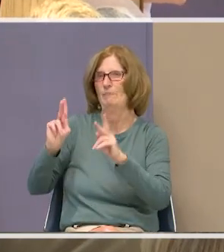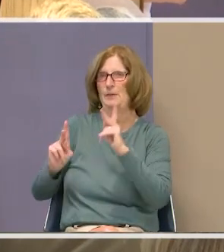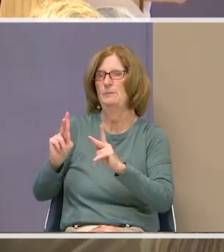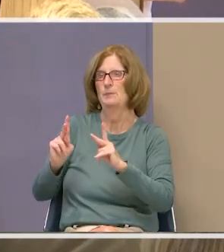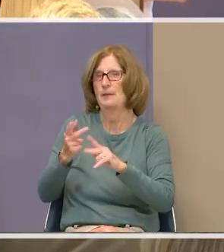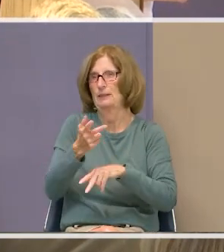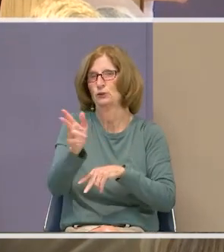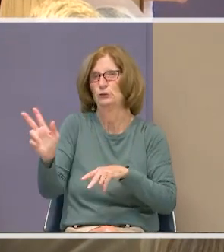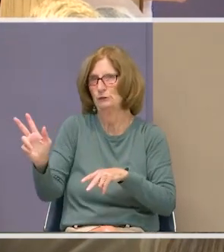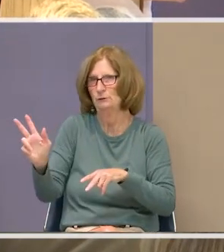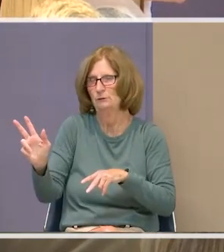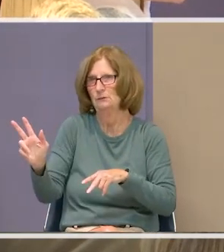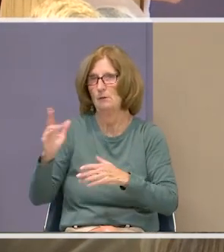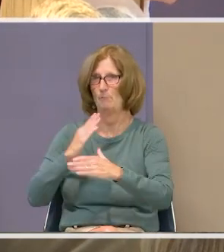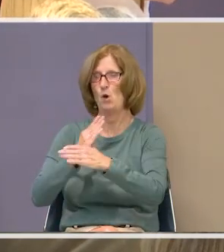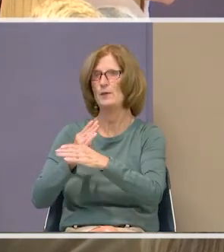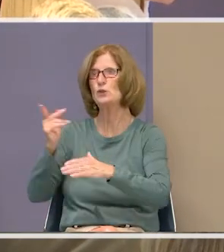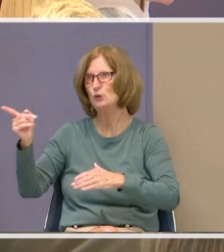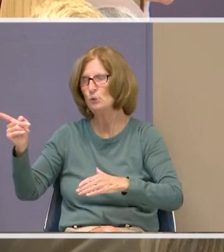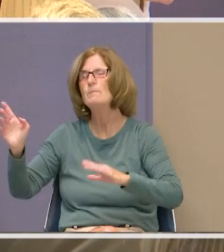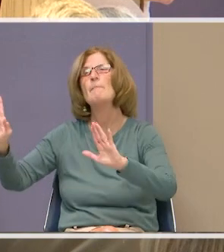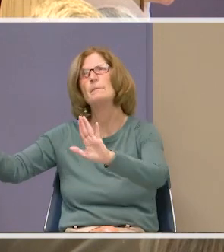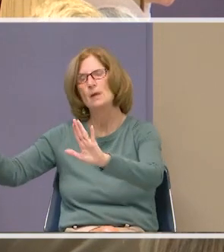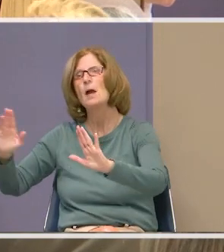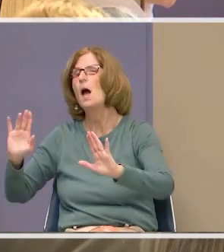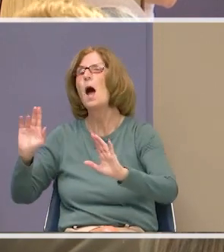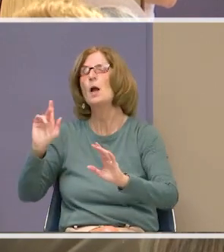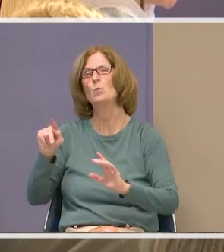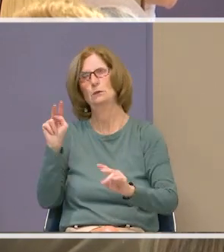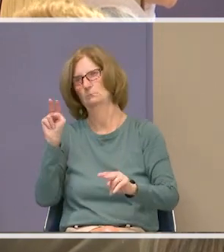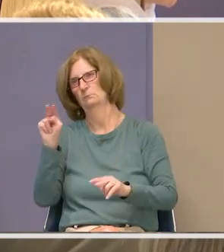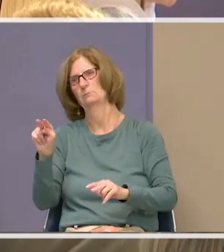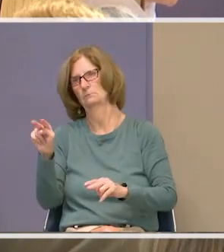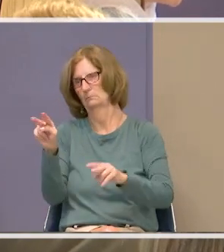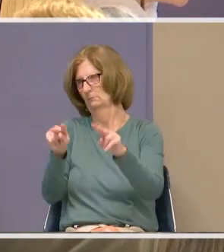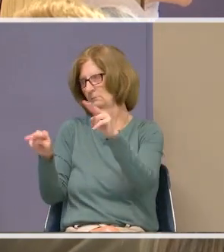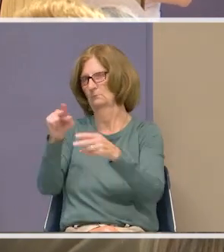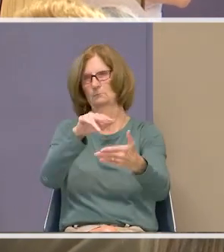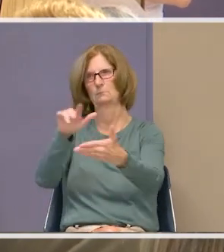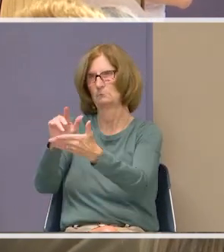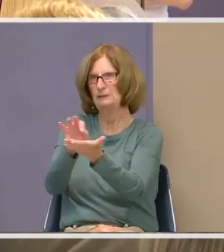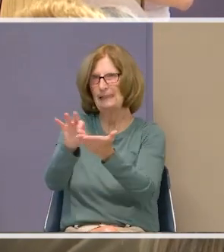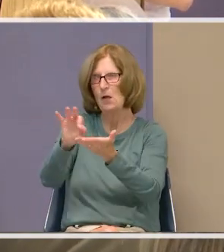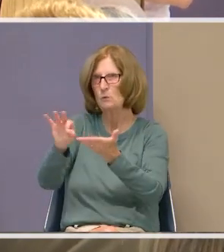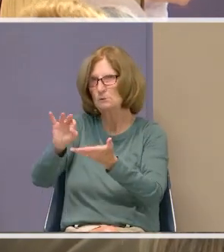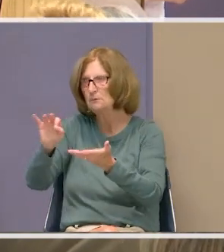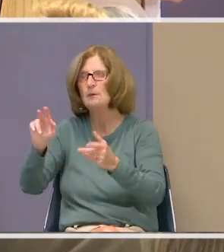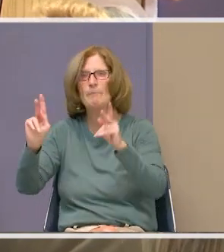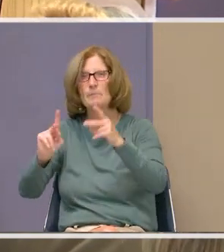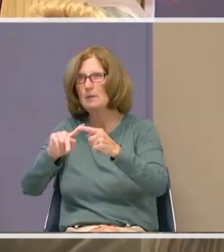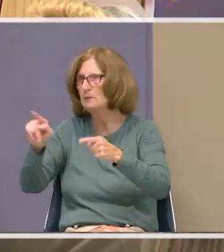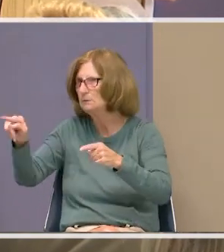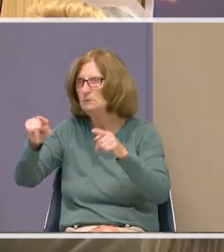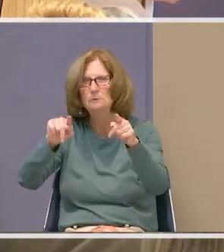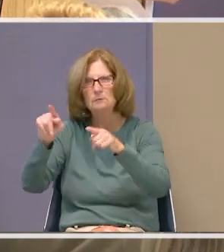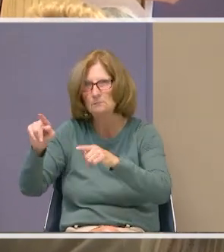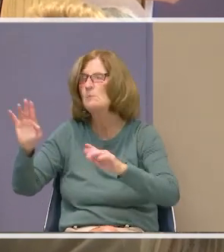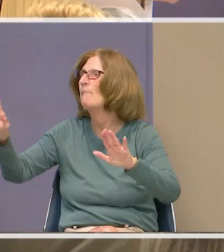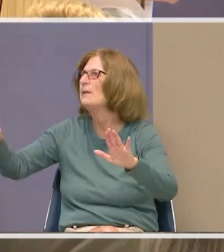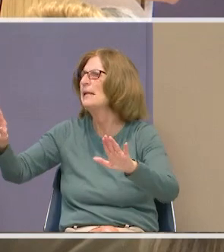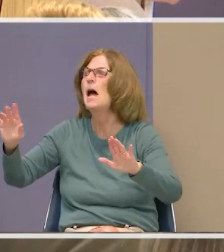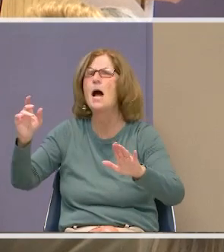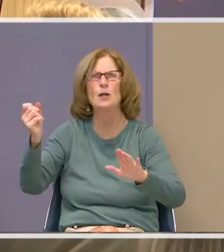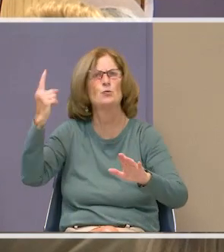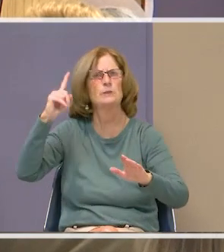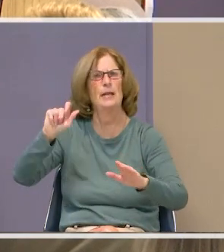who's inconvenienced. I'm going to take another look again at what those options are. The biggest thing, everyone's talking about other issues. I understand that. It